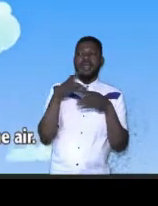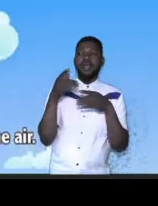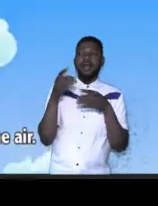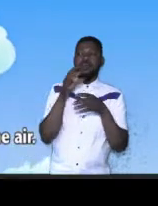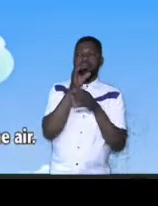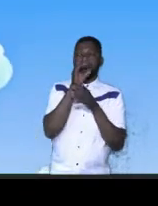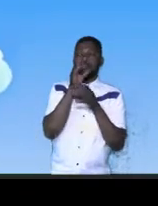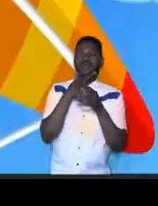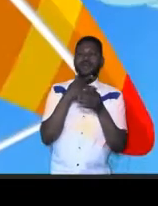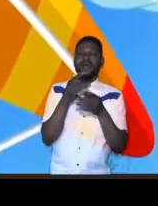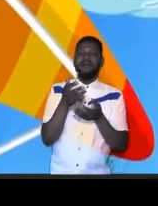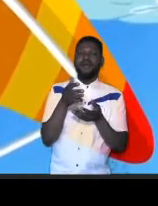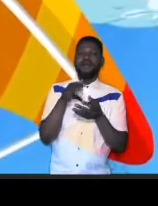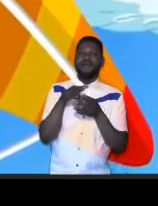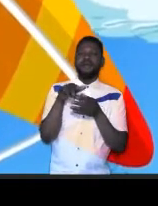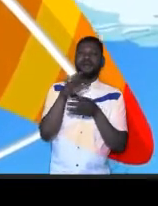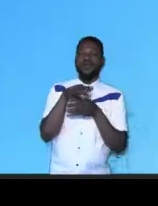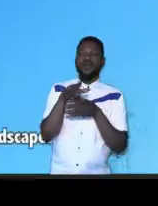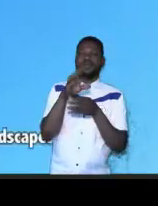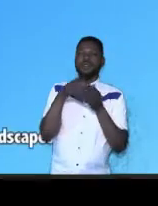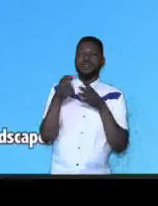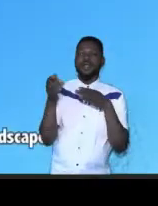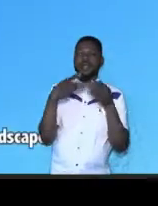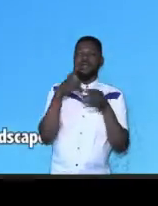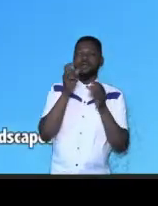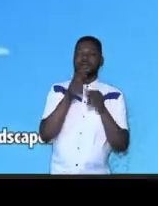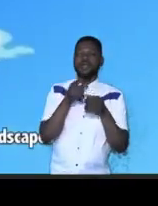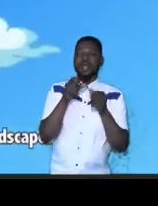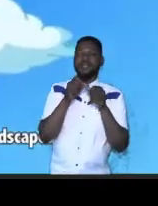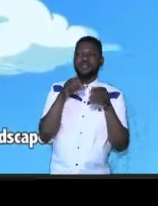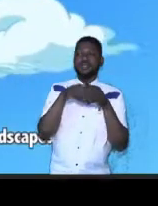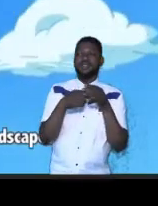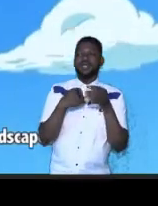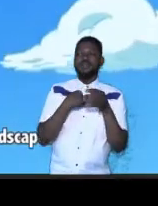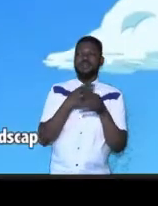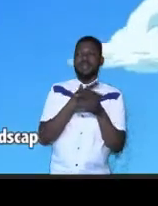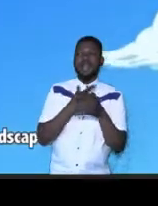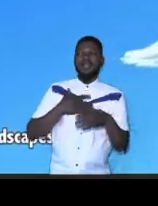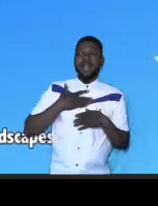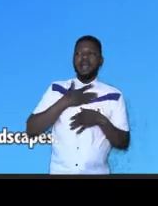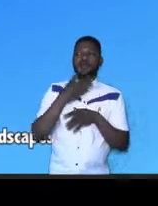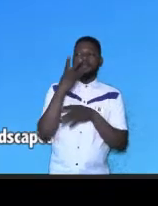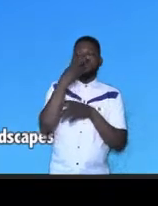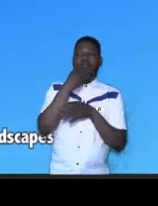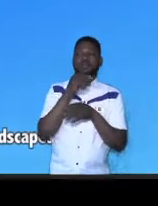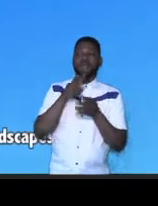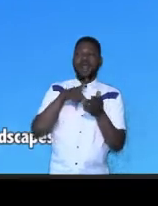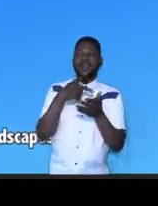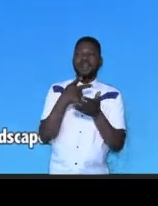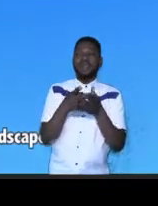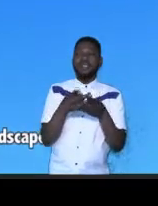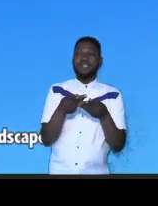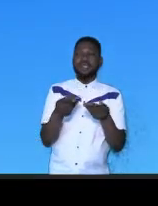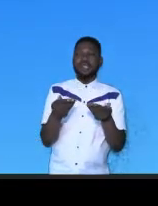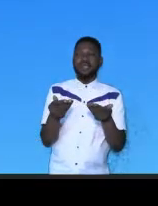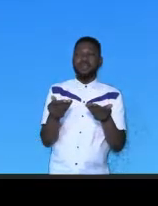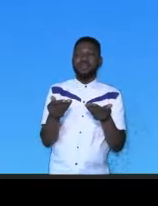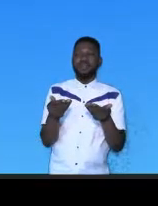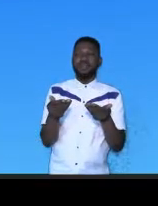float in the air. You can sit inside me and enjoy beautiful